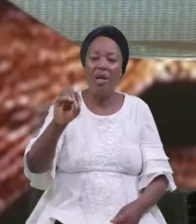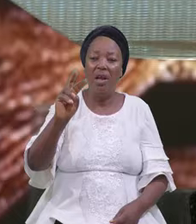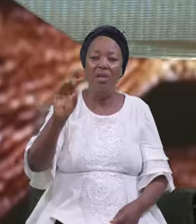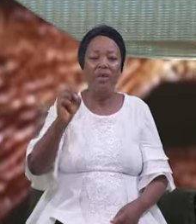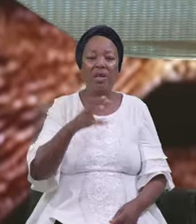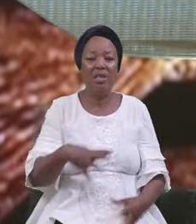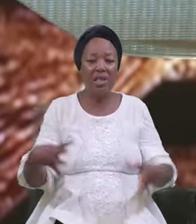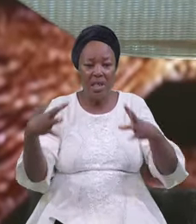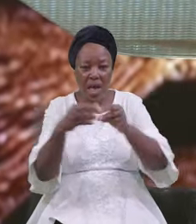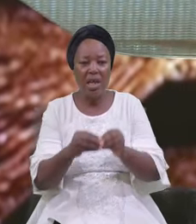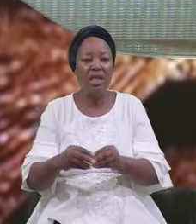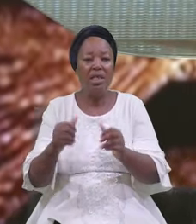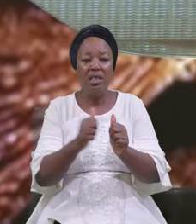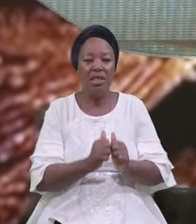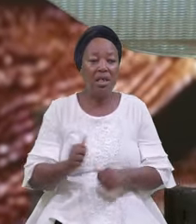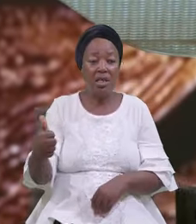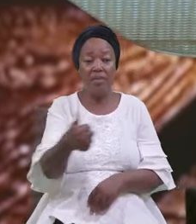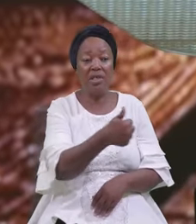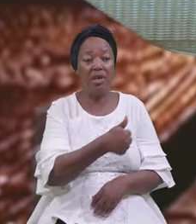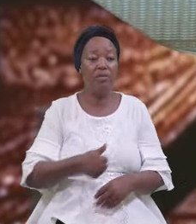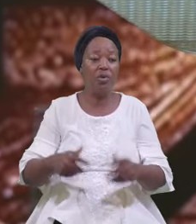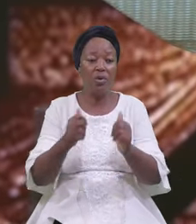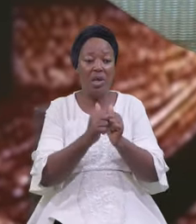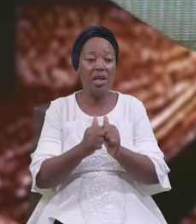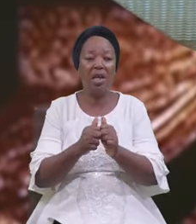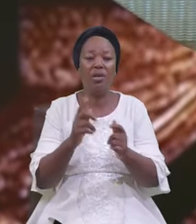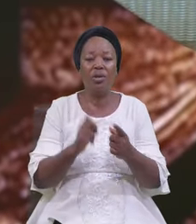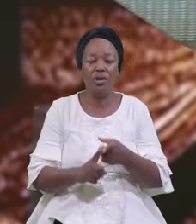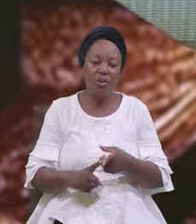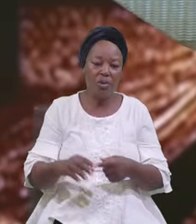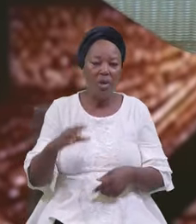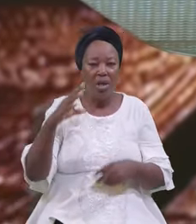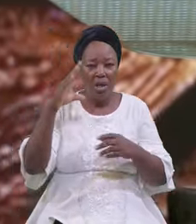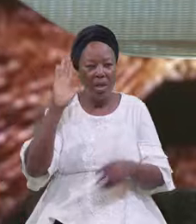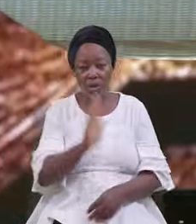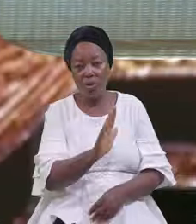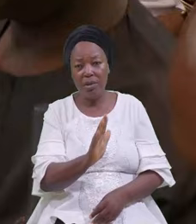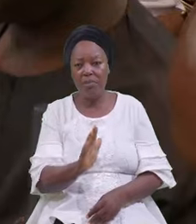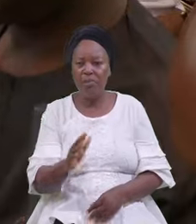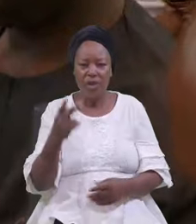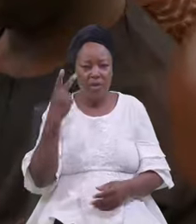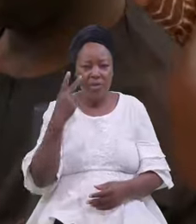gathered themselves together unto him. Then in